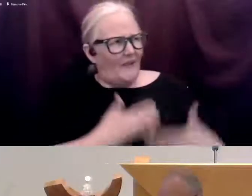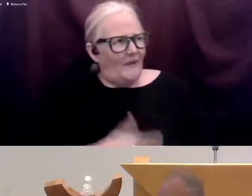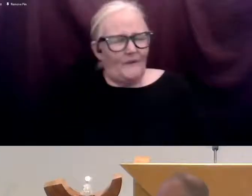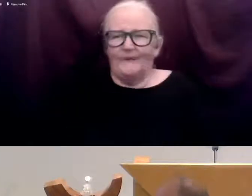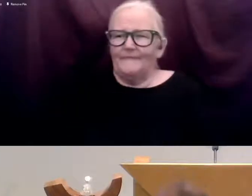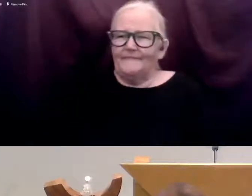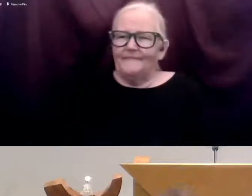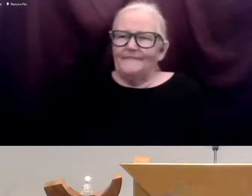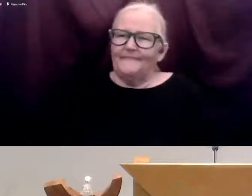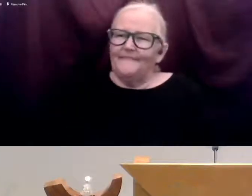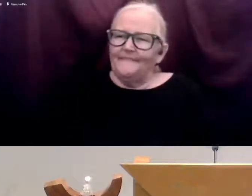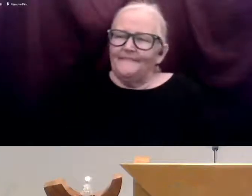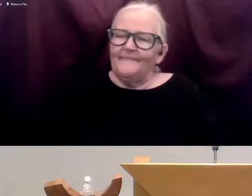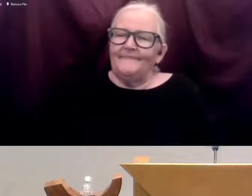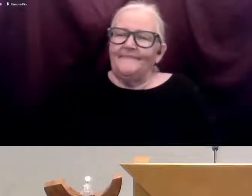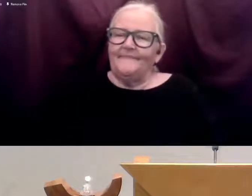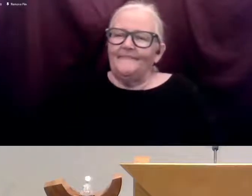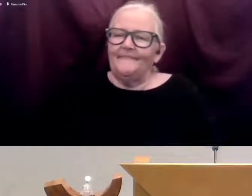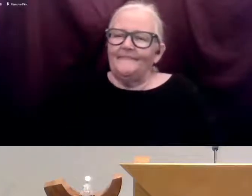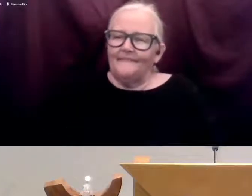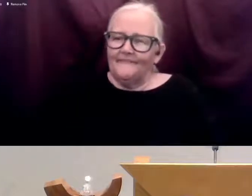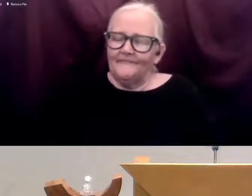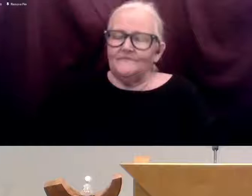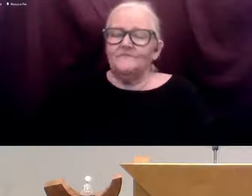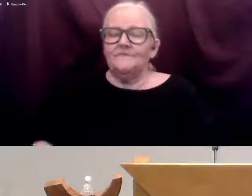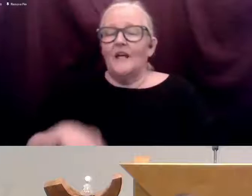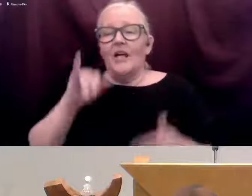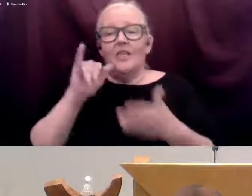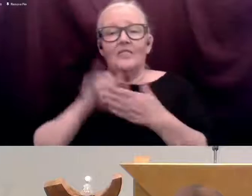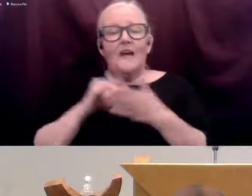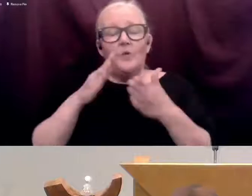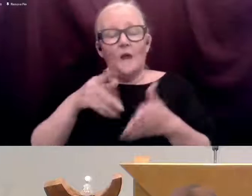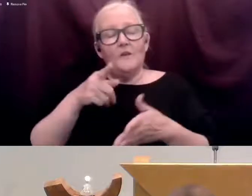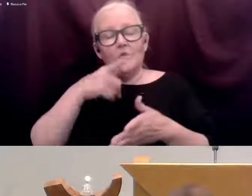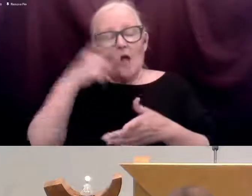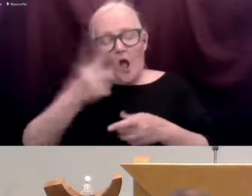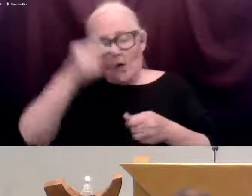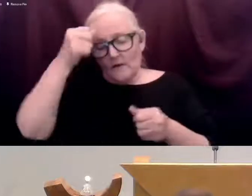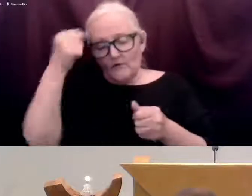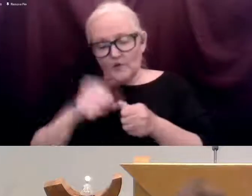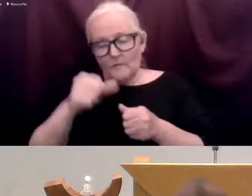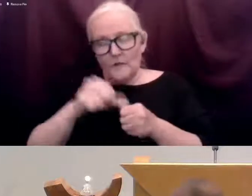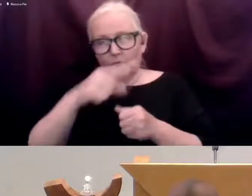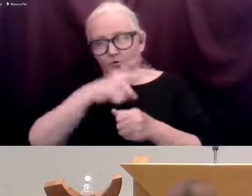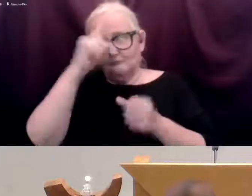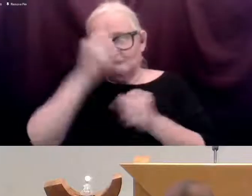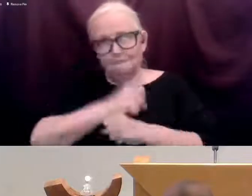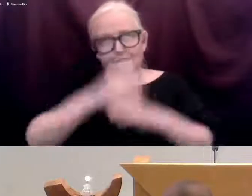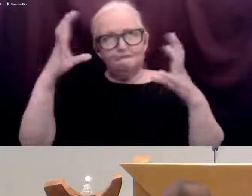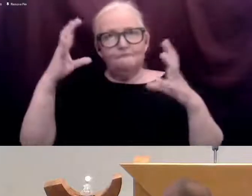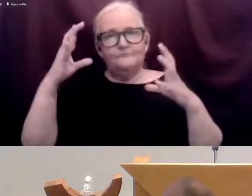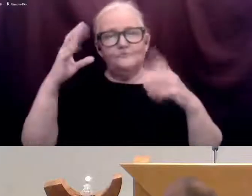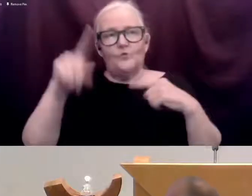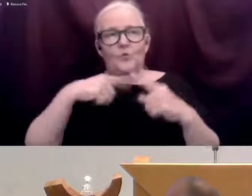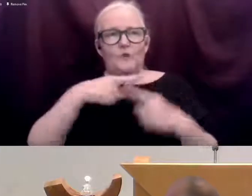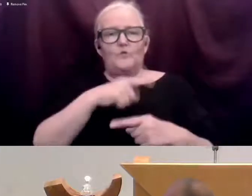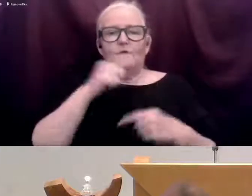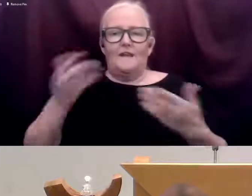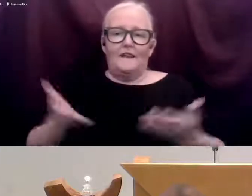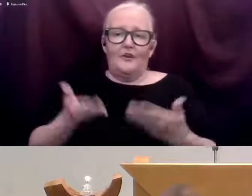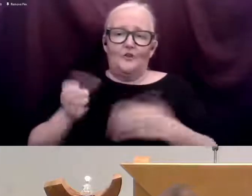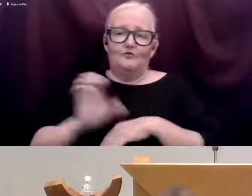To always remember us, or to think of us when you're not at the church, you know. So, and we